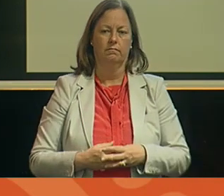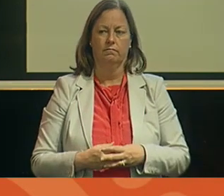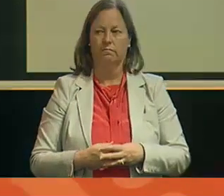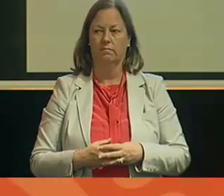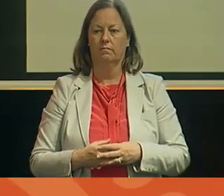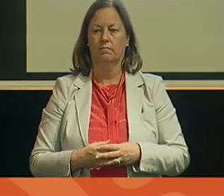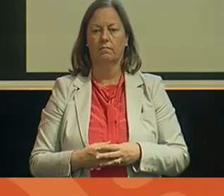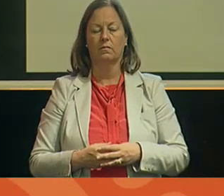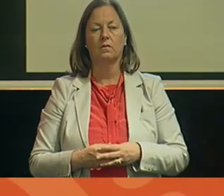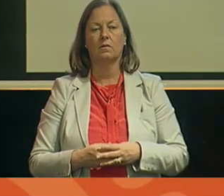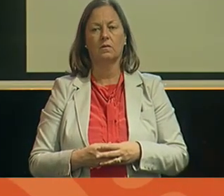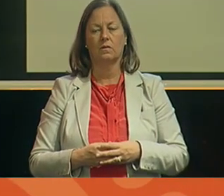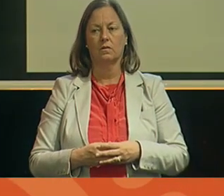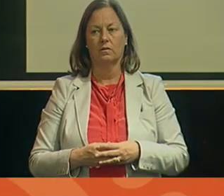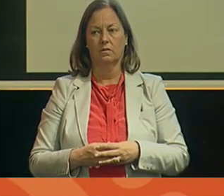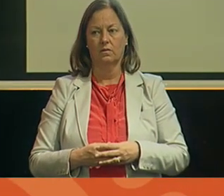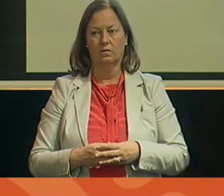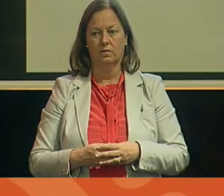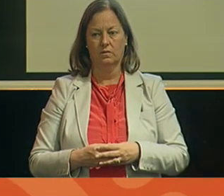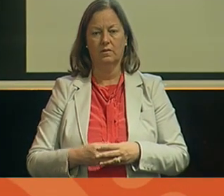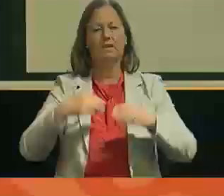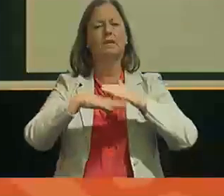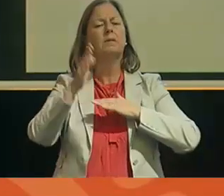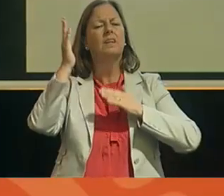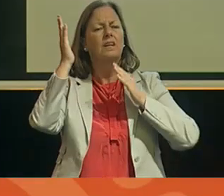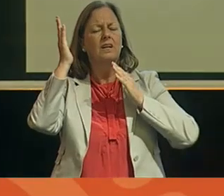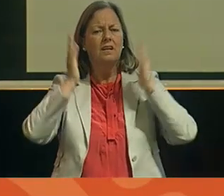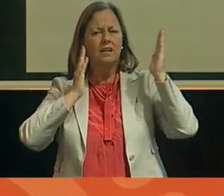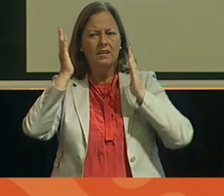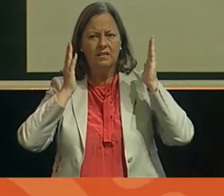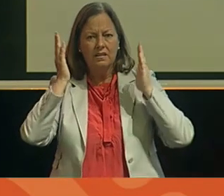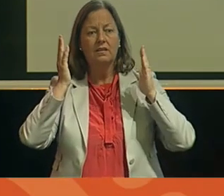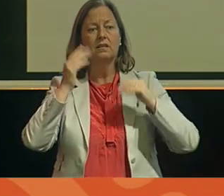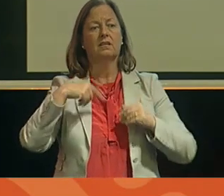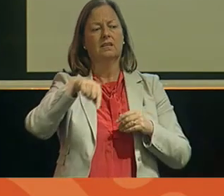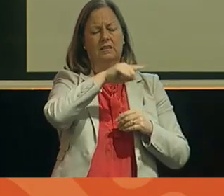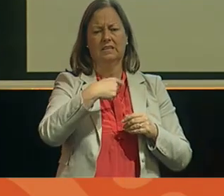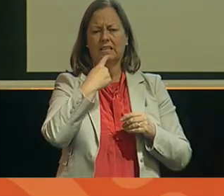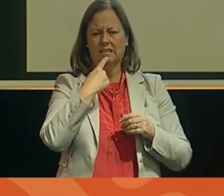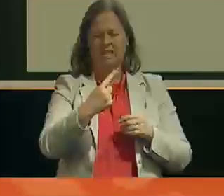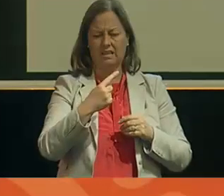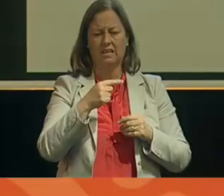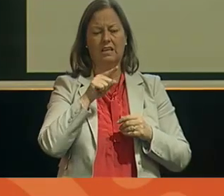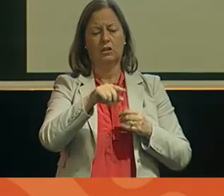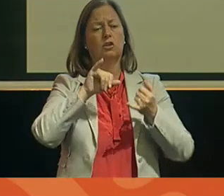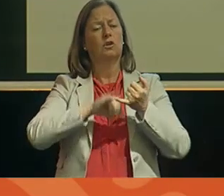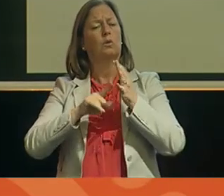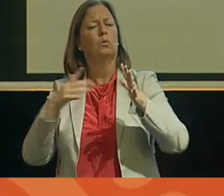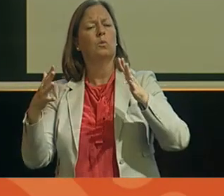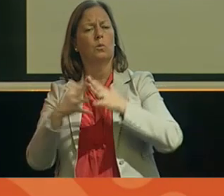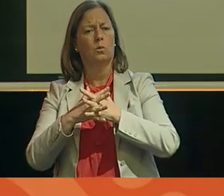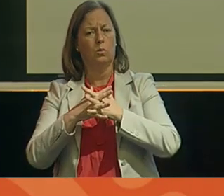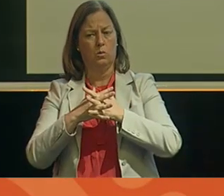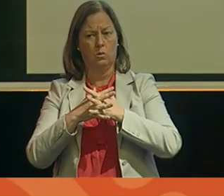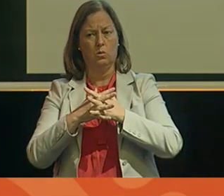I've been going through with 3 girls who are sex workers back home in Malaysia, in Seremban. We are basically saying the Sharia law